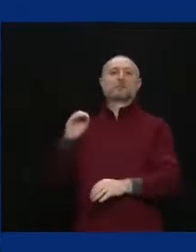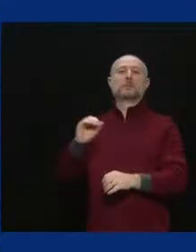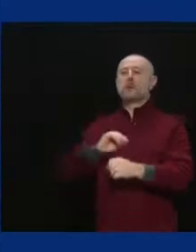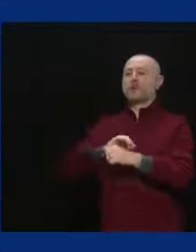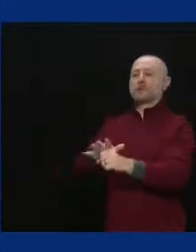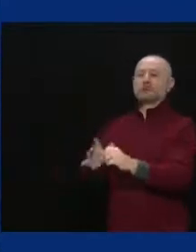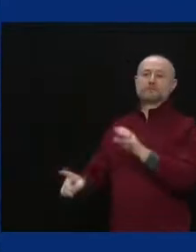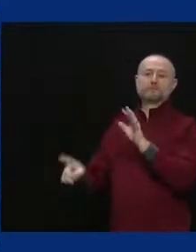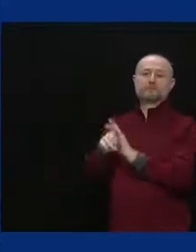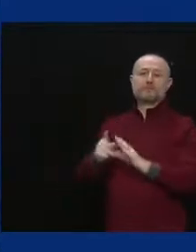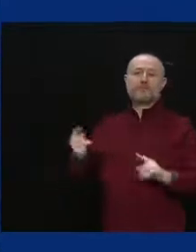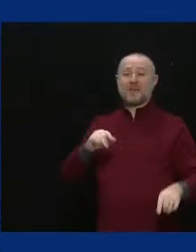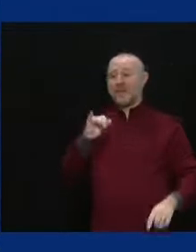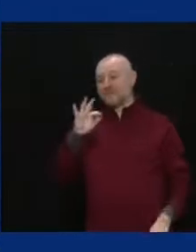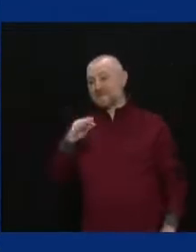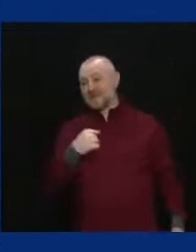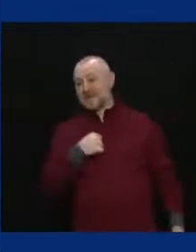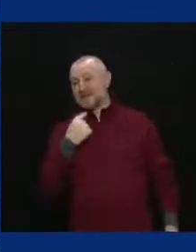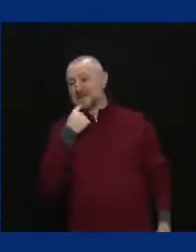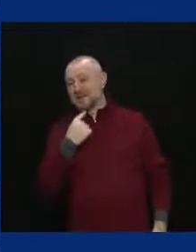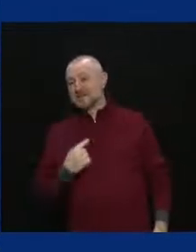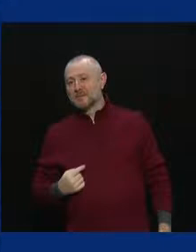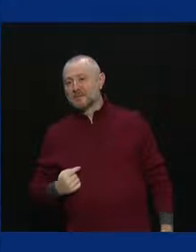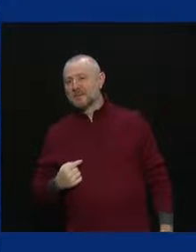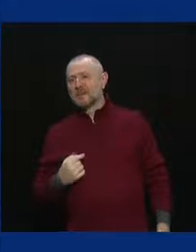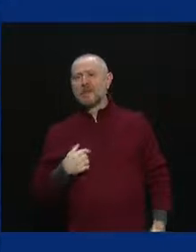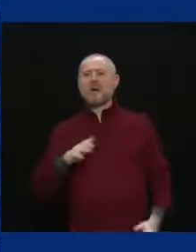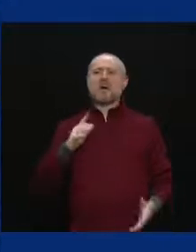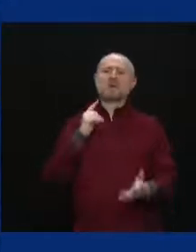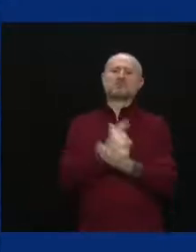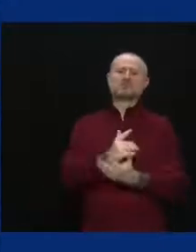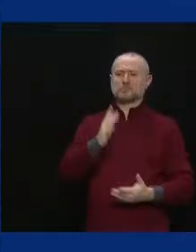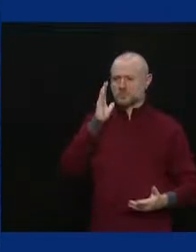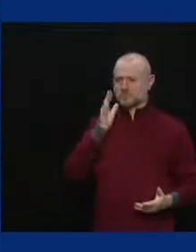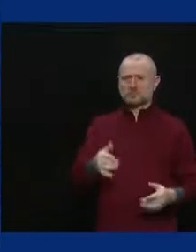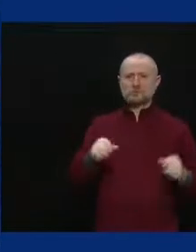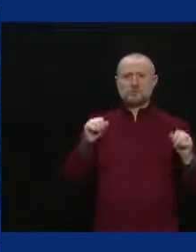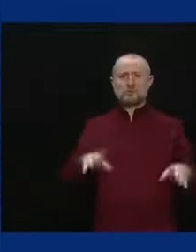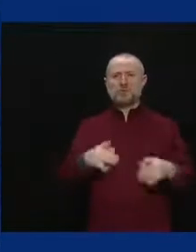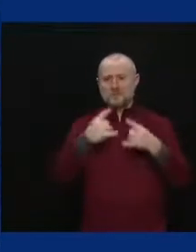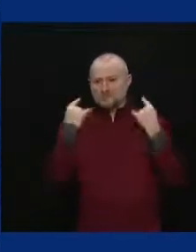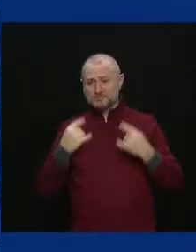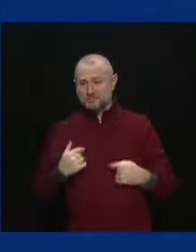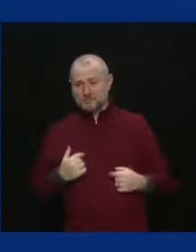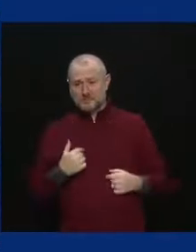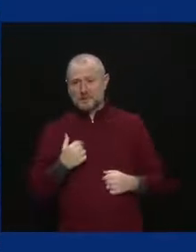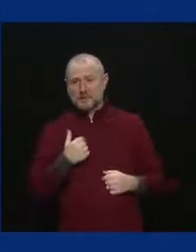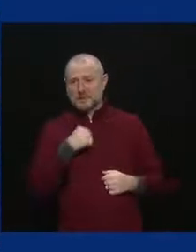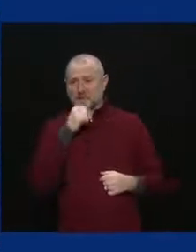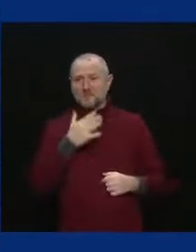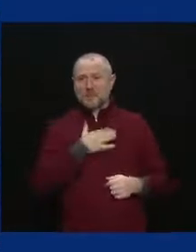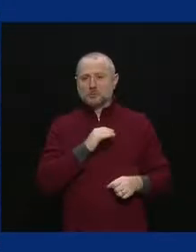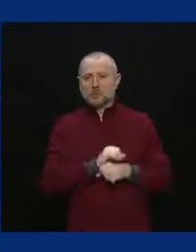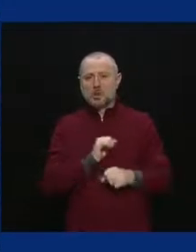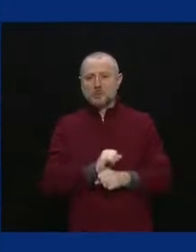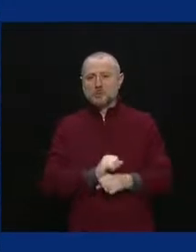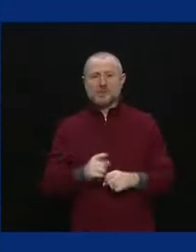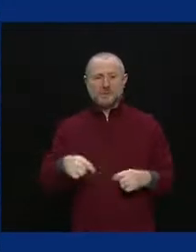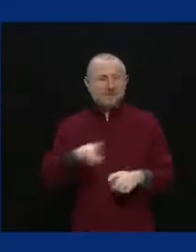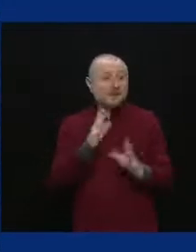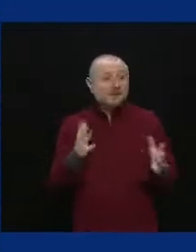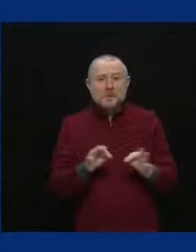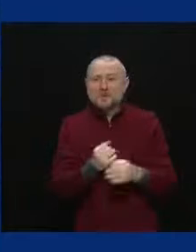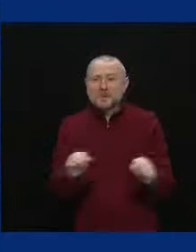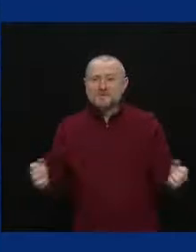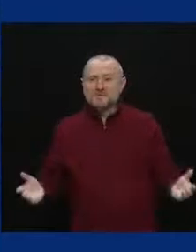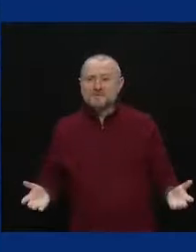negligent if I said now on a certain date something's going to happen, and I think people respect that. Those who are not just playing politics and trying to get